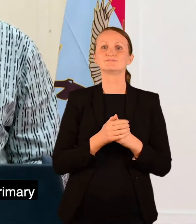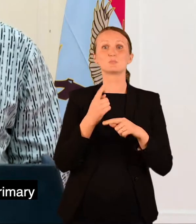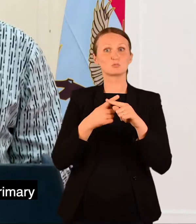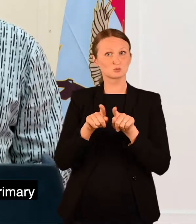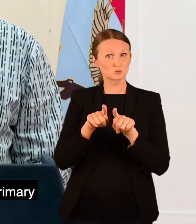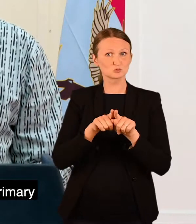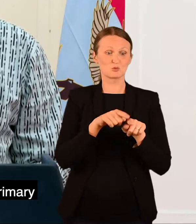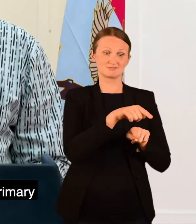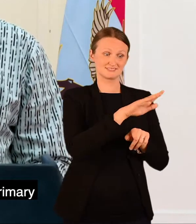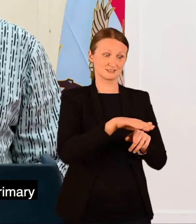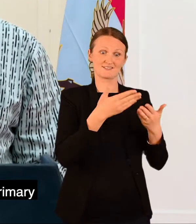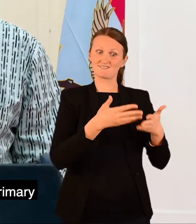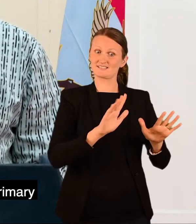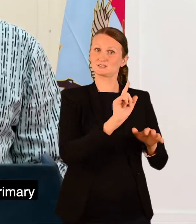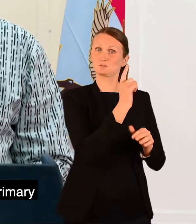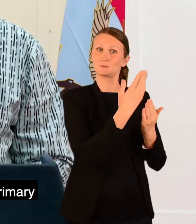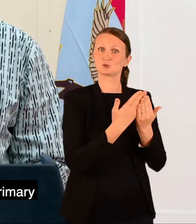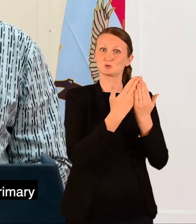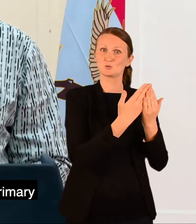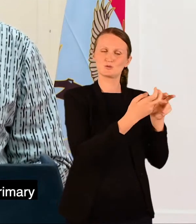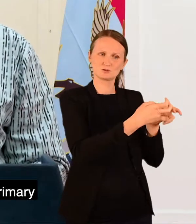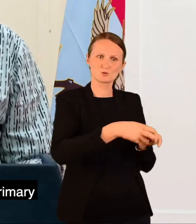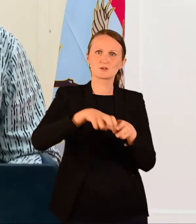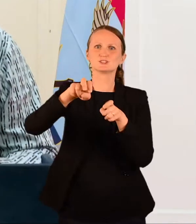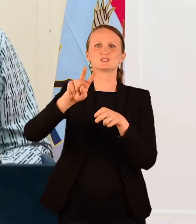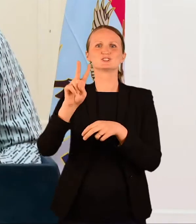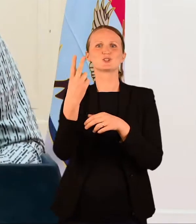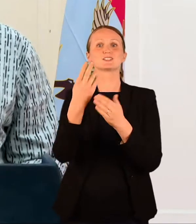transition from primary to secondary school.